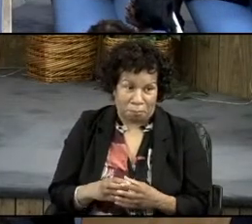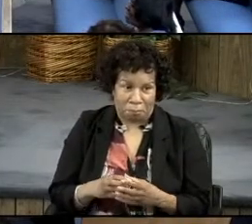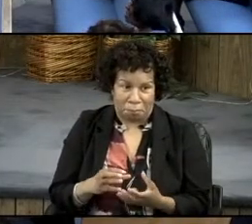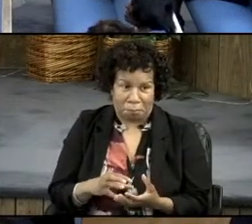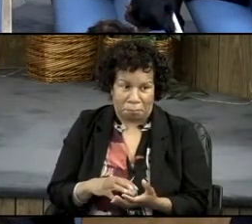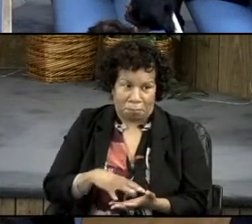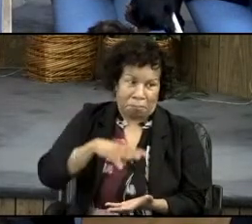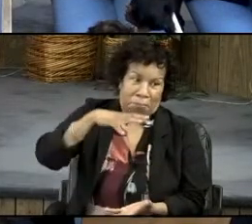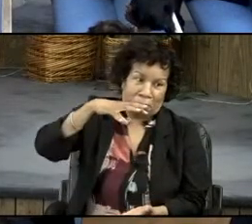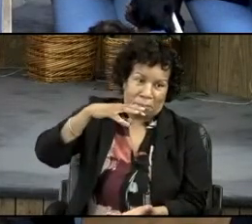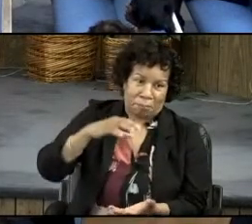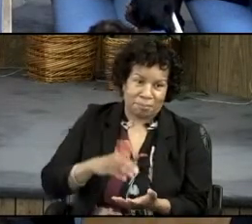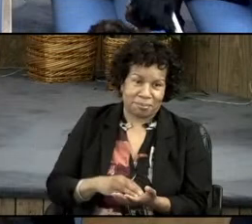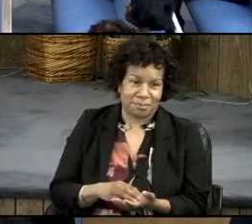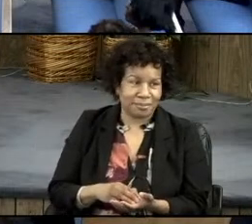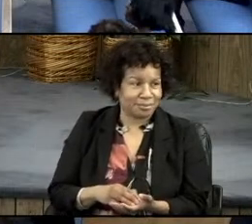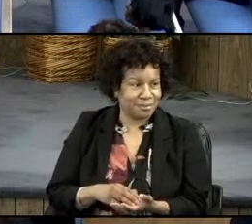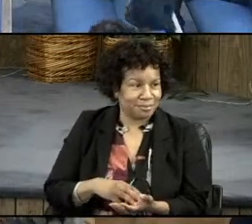So if you're 5'3",